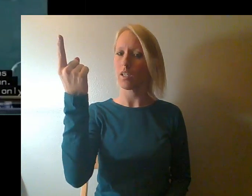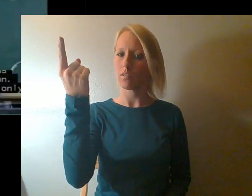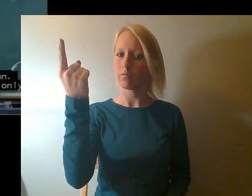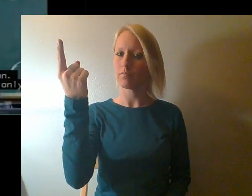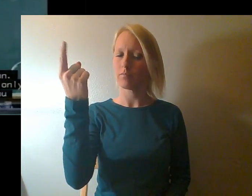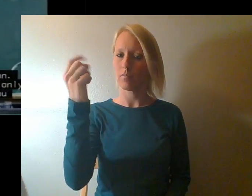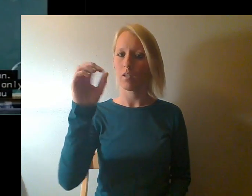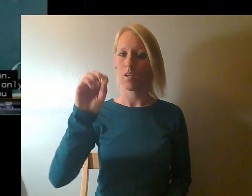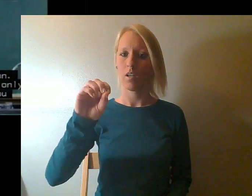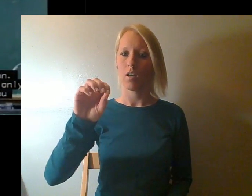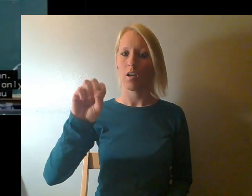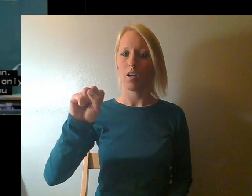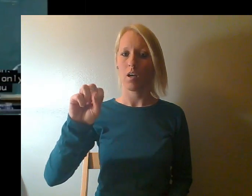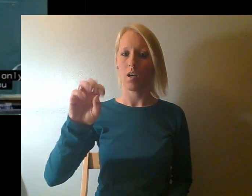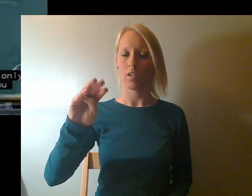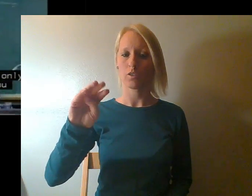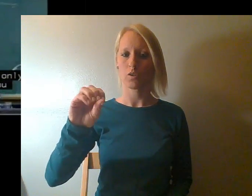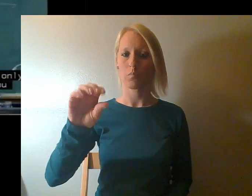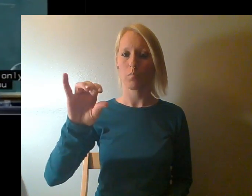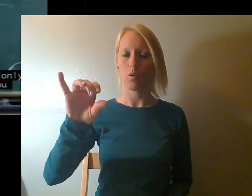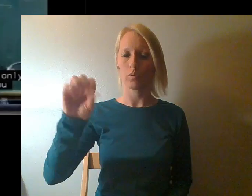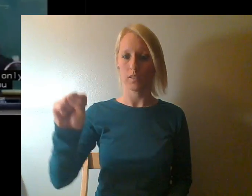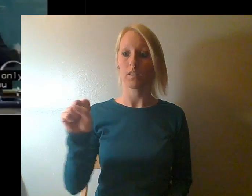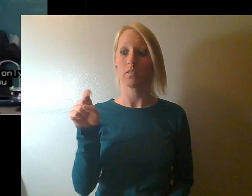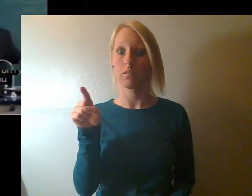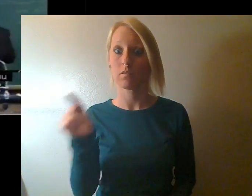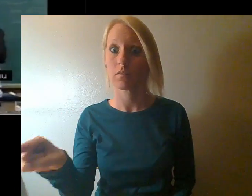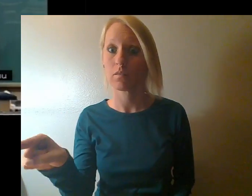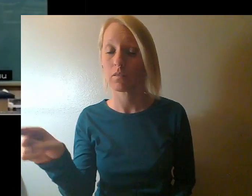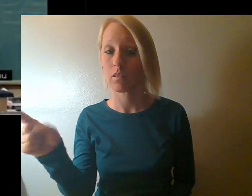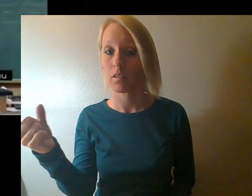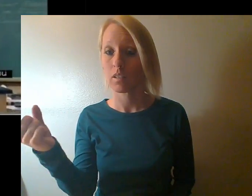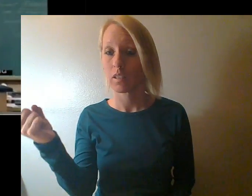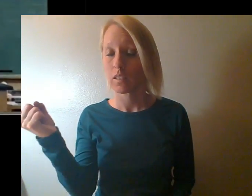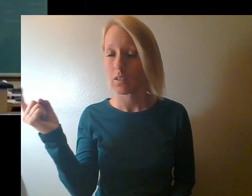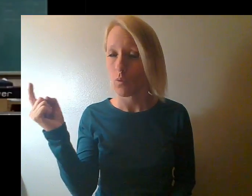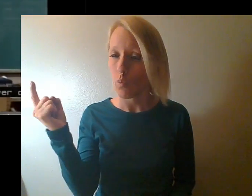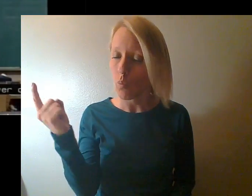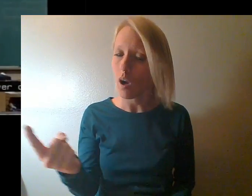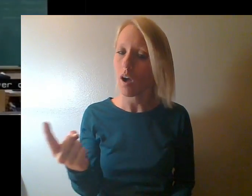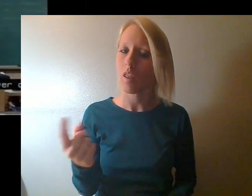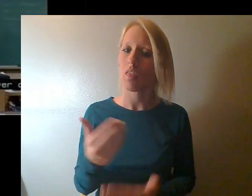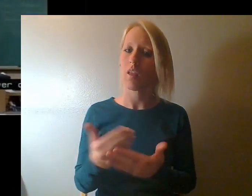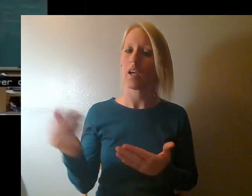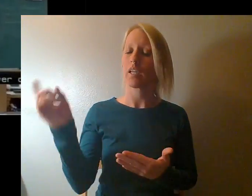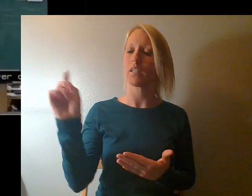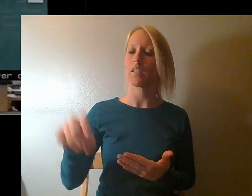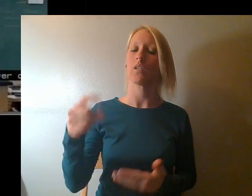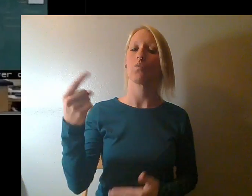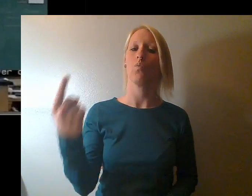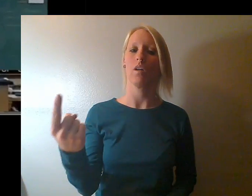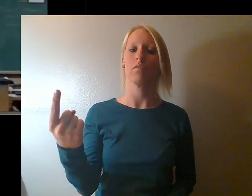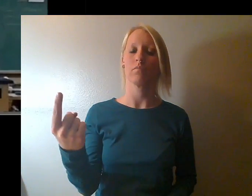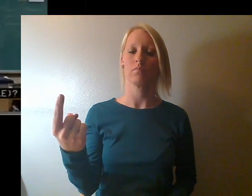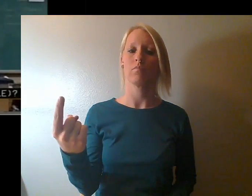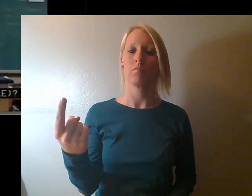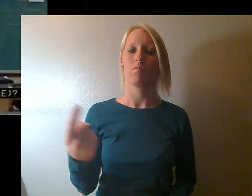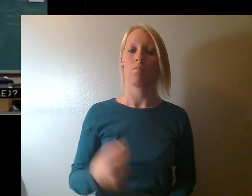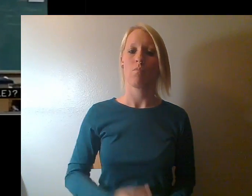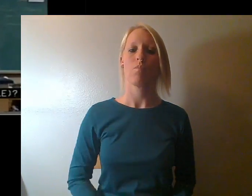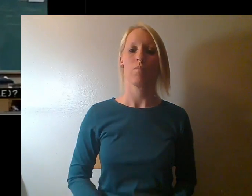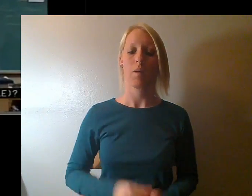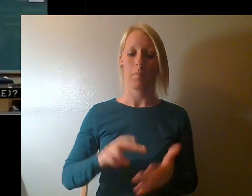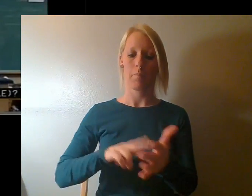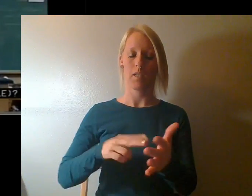only works with one thing, and you need one other thing. Osmosis. Let's put the definition over on this side. Wait, doesn't diffusion